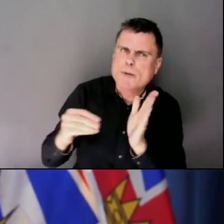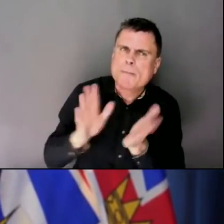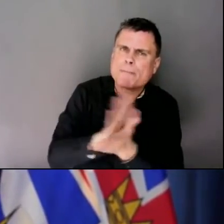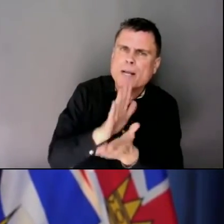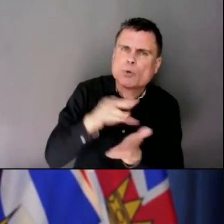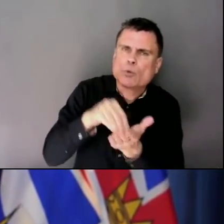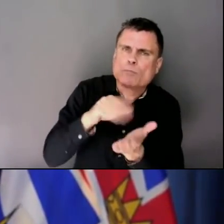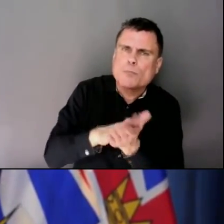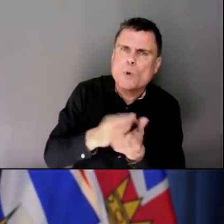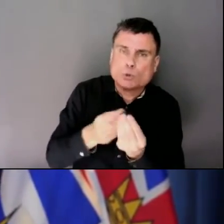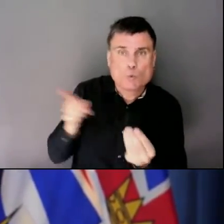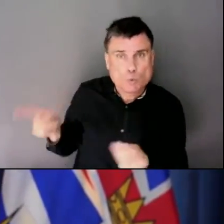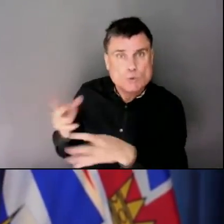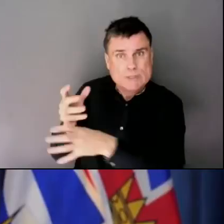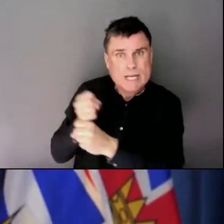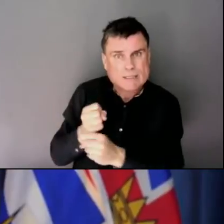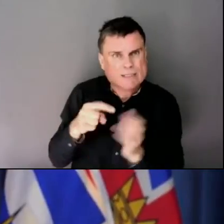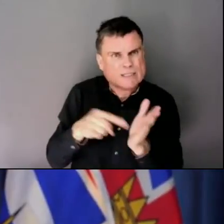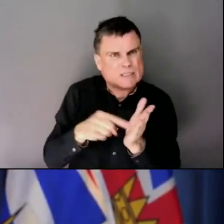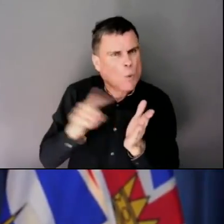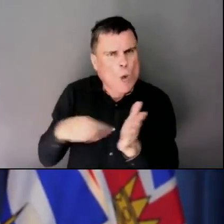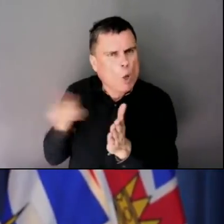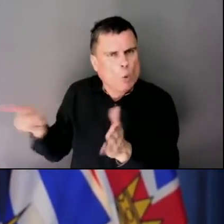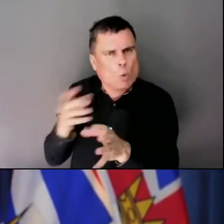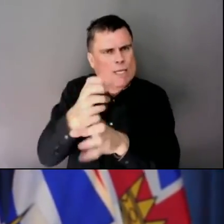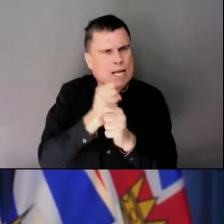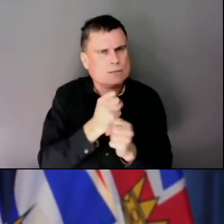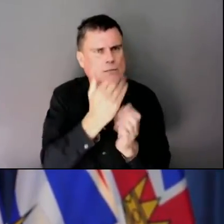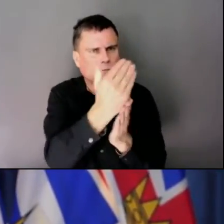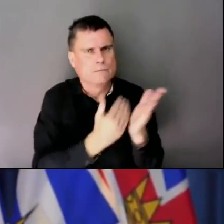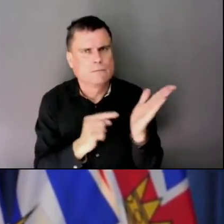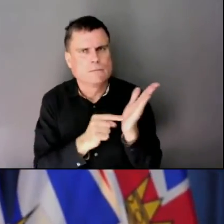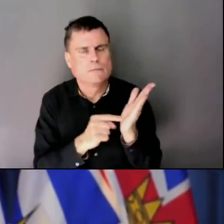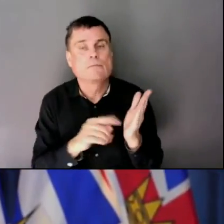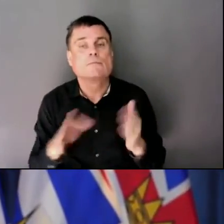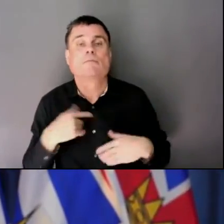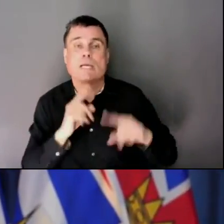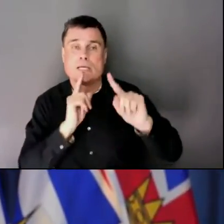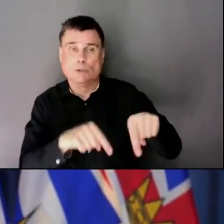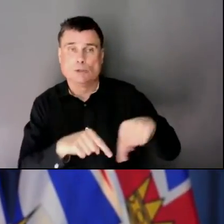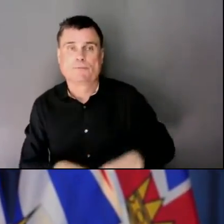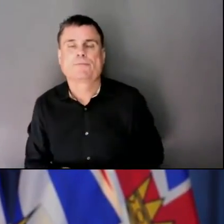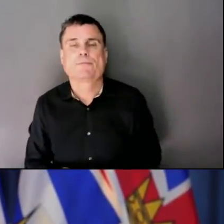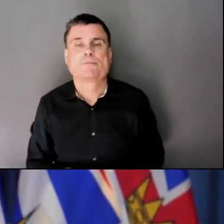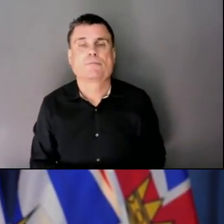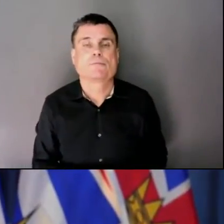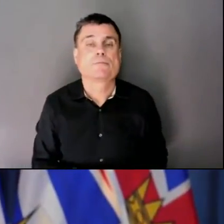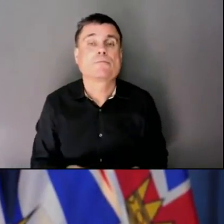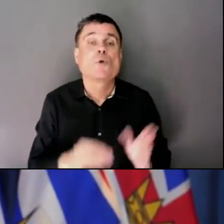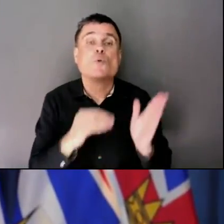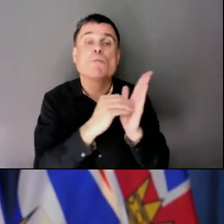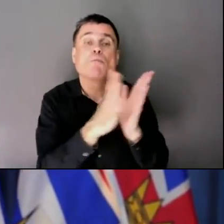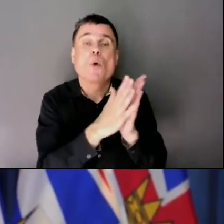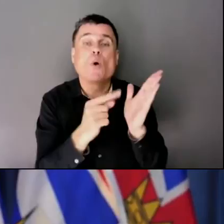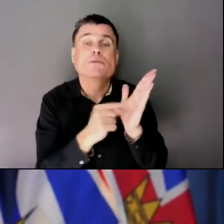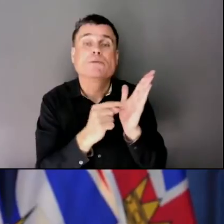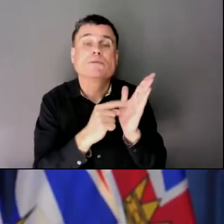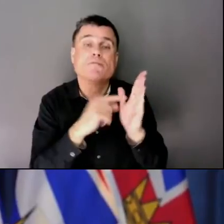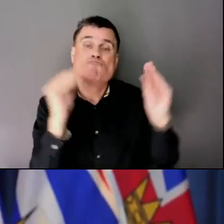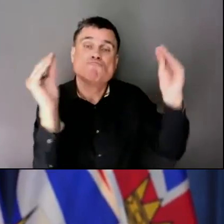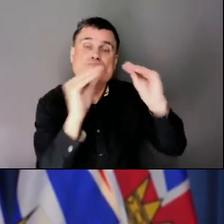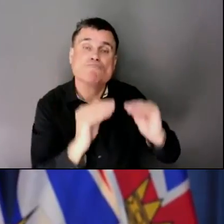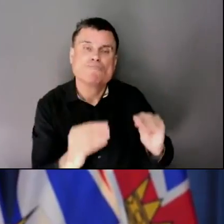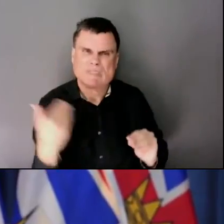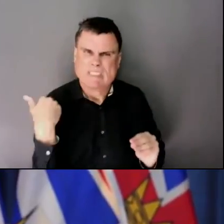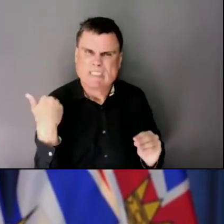So the report was prepared in the fall, I think, end of October, the beginning of November. That was when it